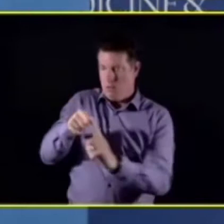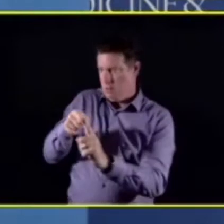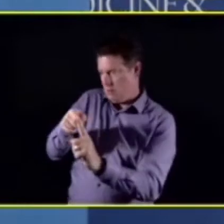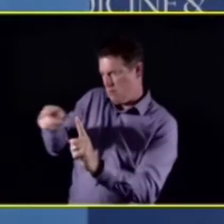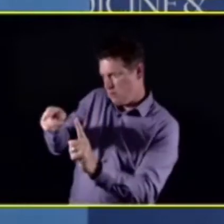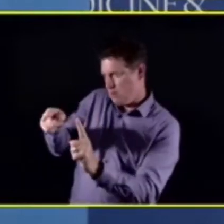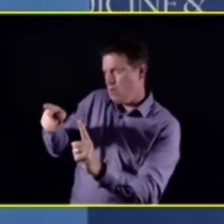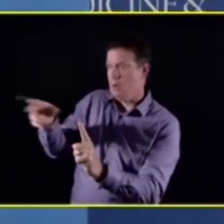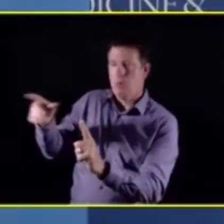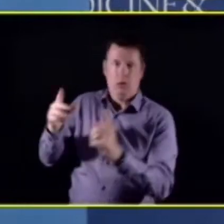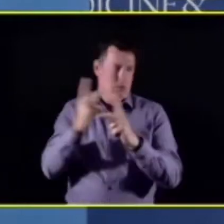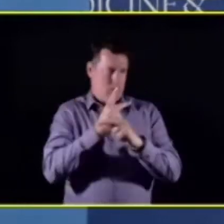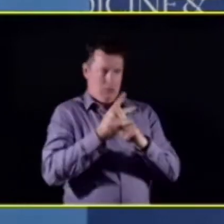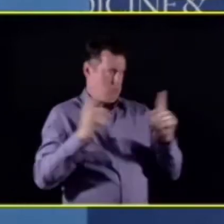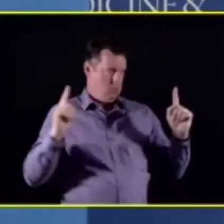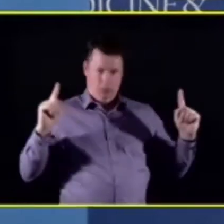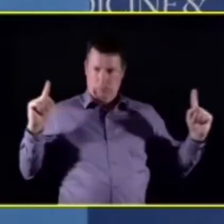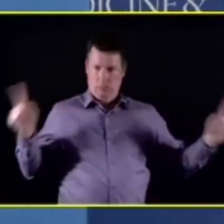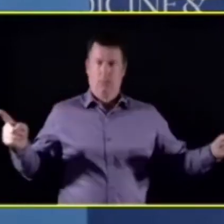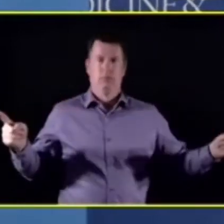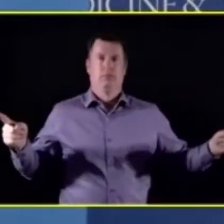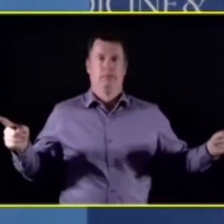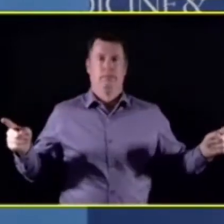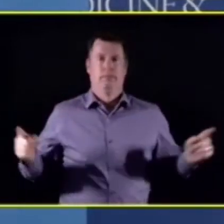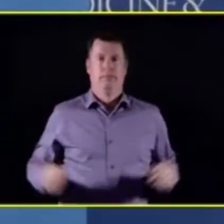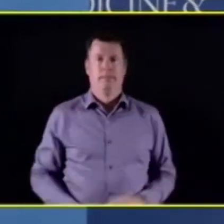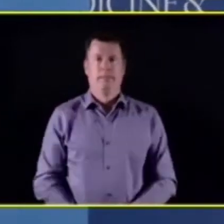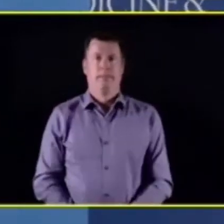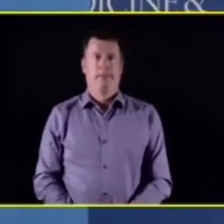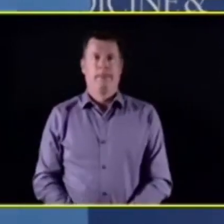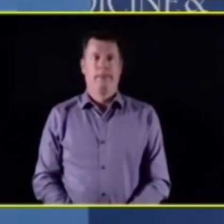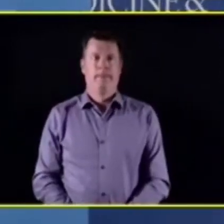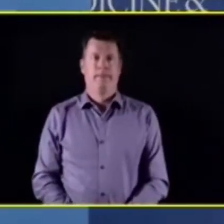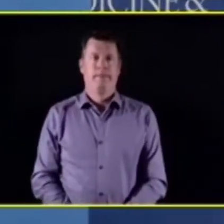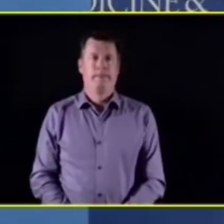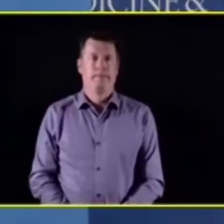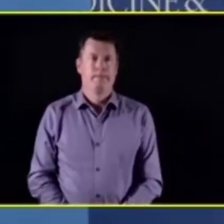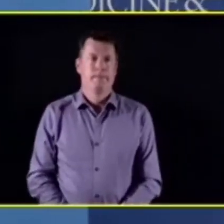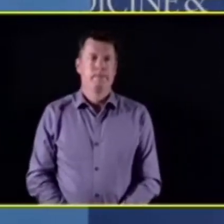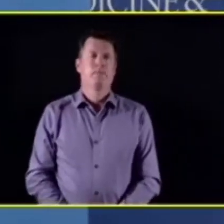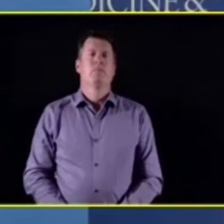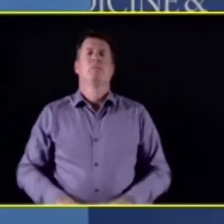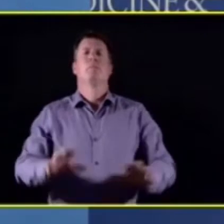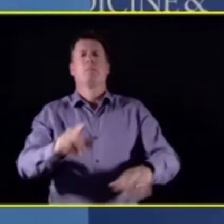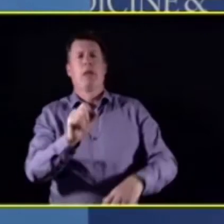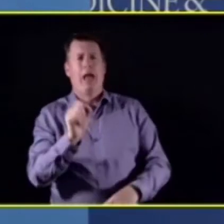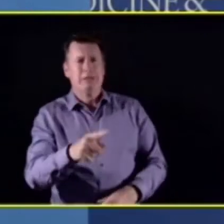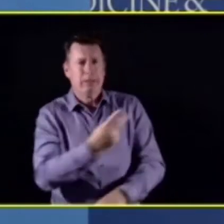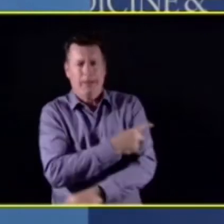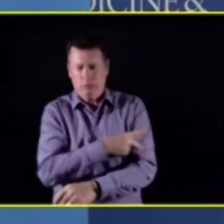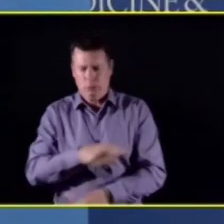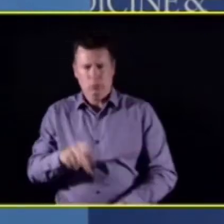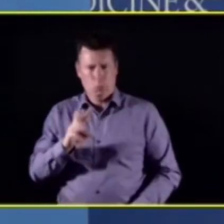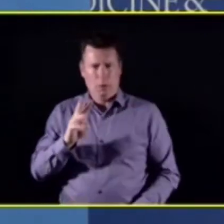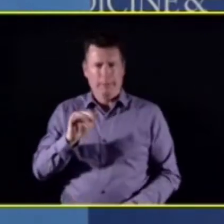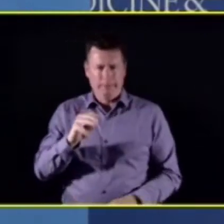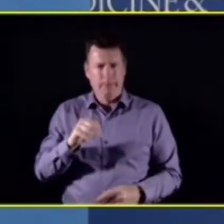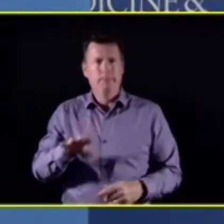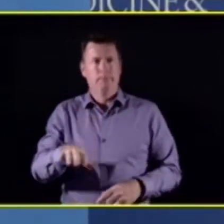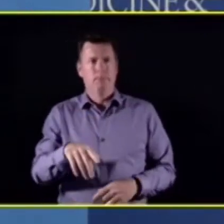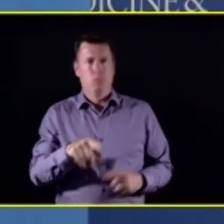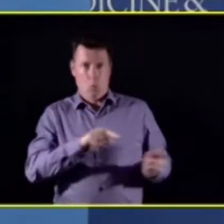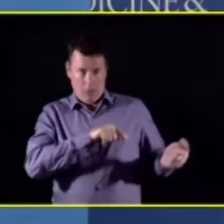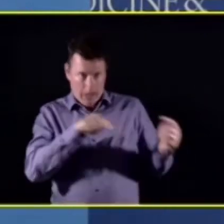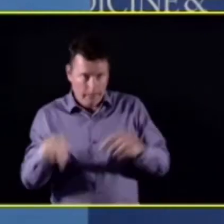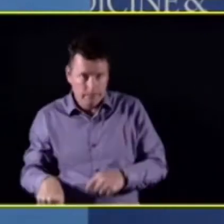that was a time when, as we still have, we had visitor restrictions, so your family couldn't come and visit you in person. What have they told you since you've been